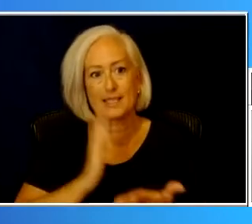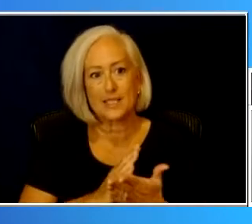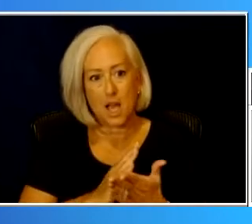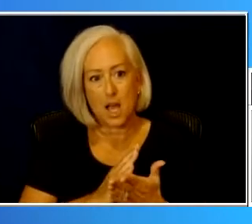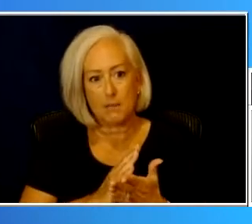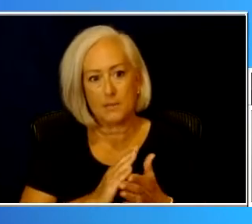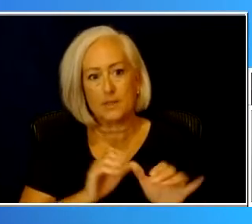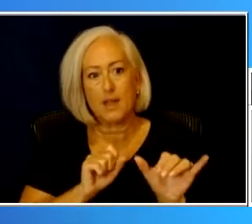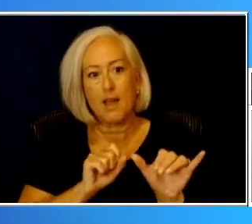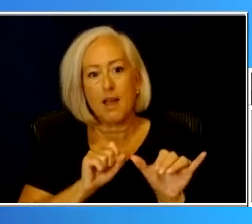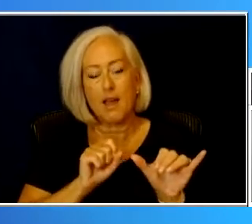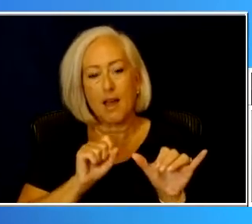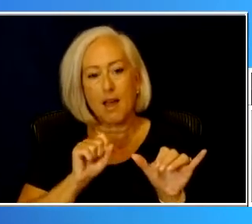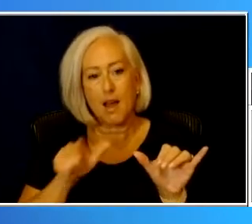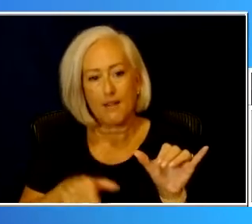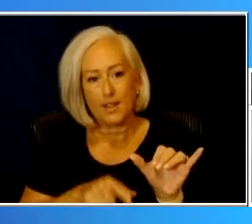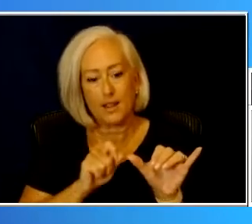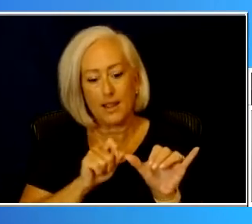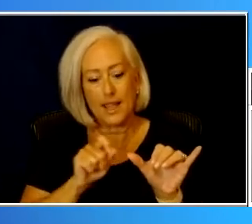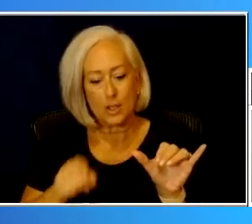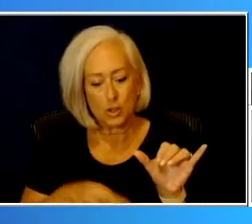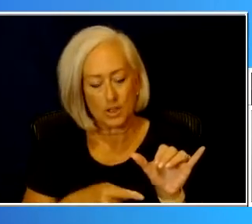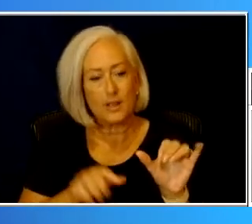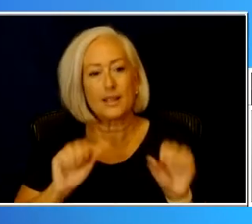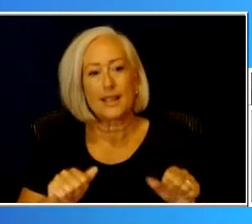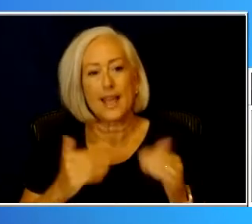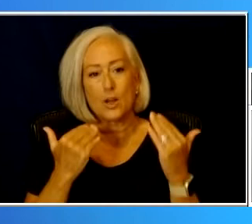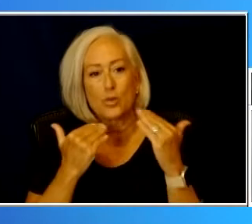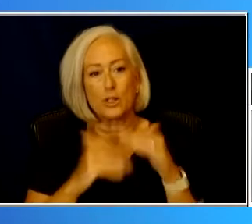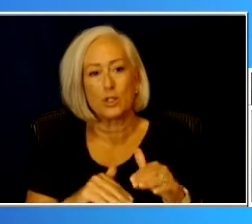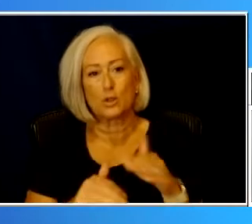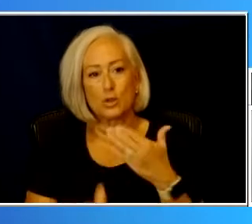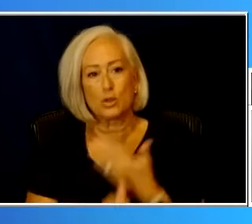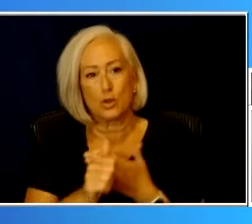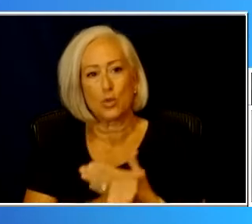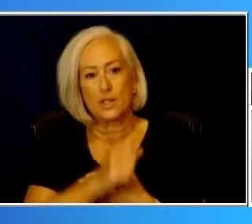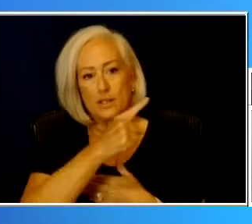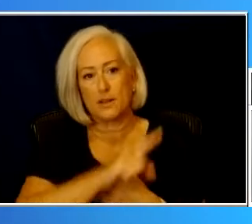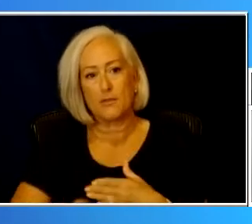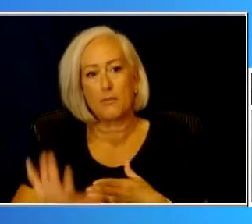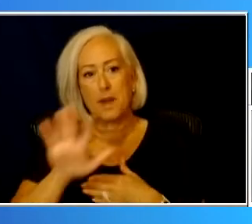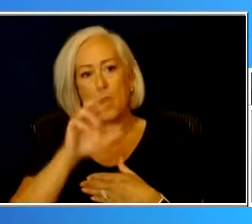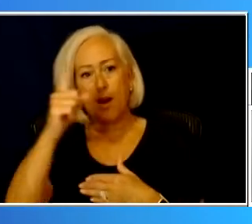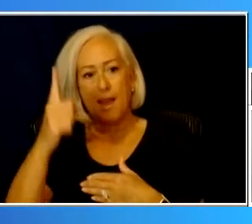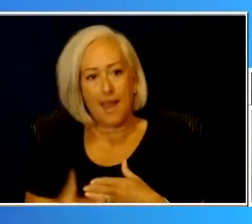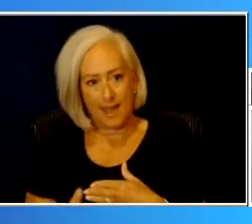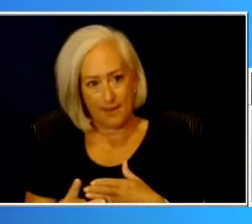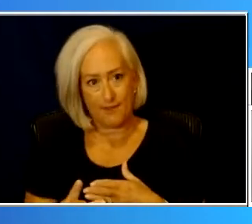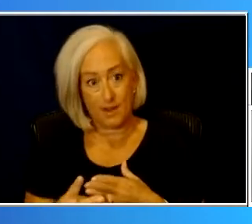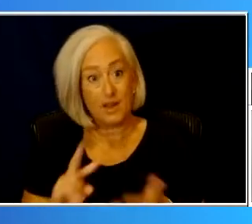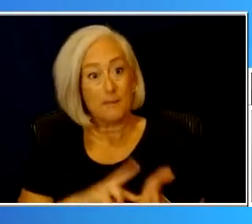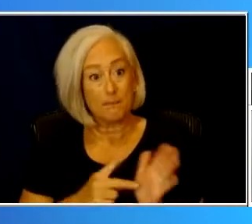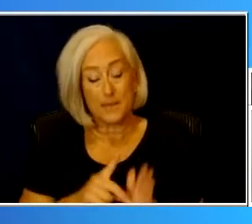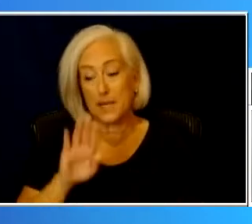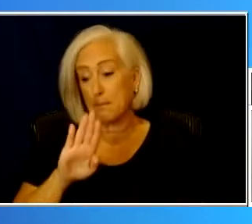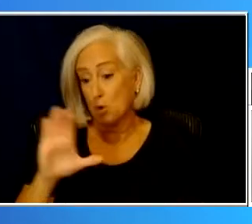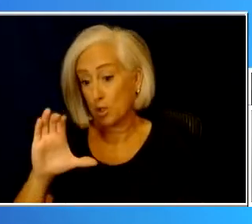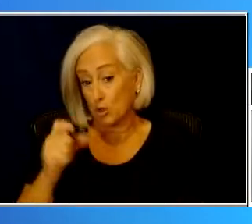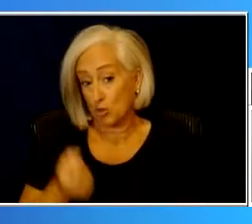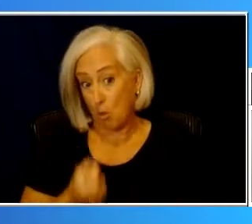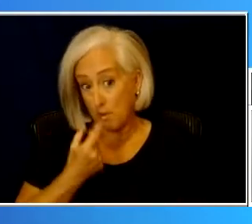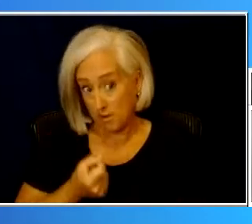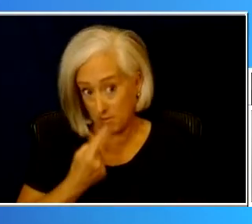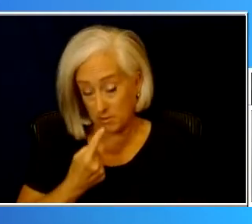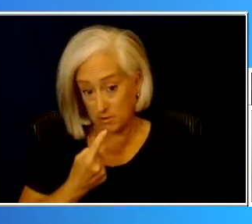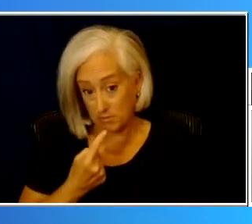reduce the risk of ovarian and uterine cancer by about half. So birth control pill. Birth control pill. So it depends on, so